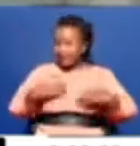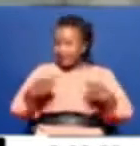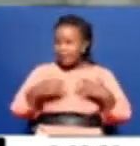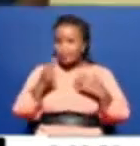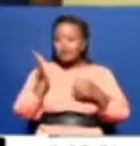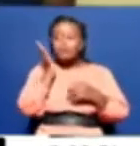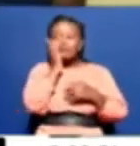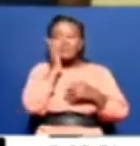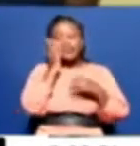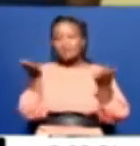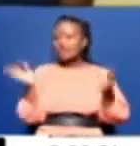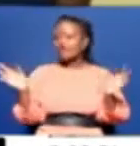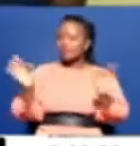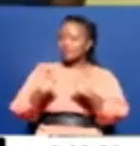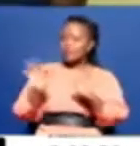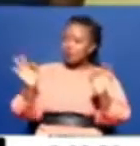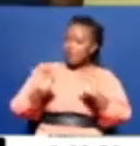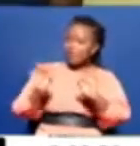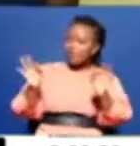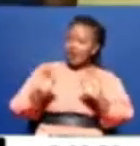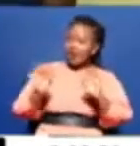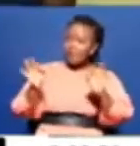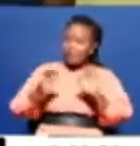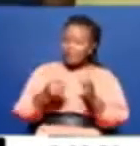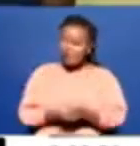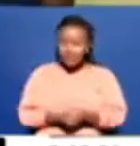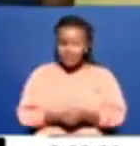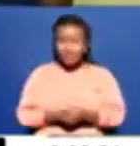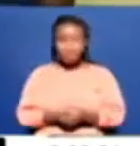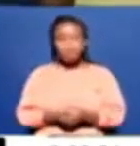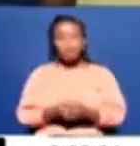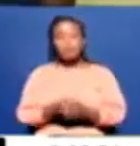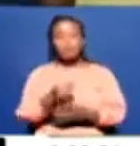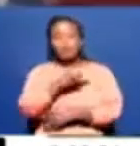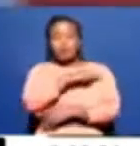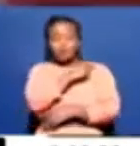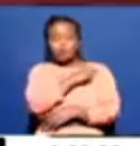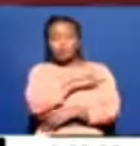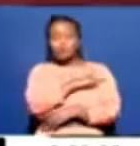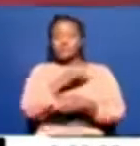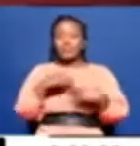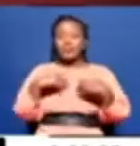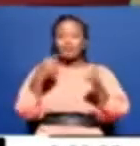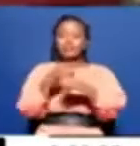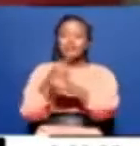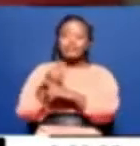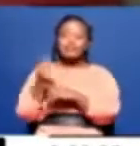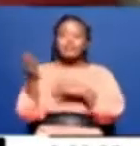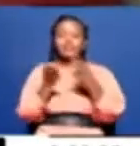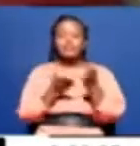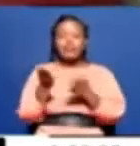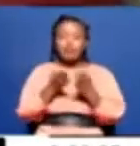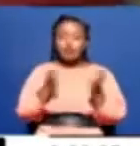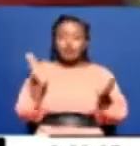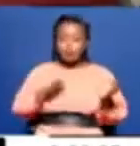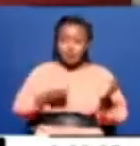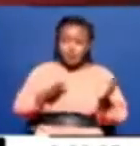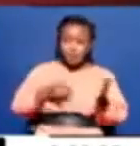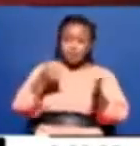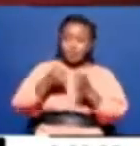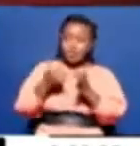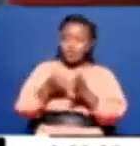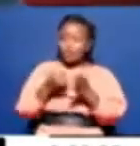amazing. The facility offers quality and affordable services to women, including those who suffer